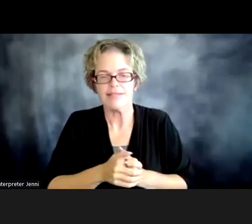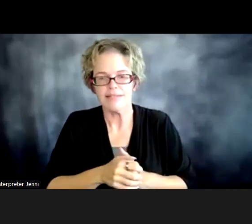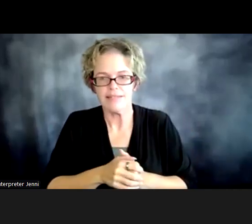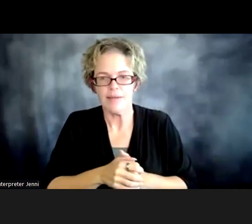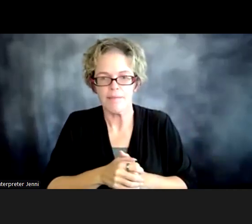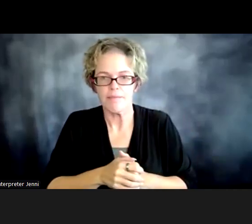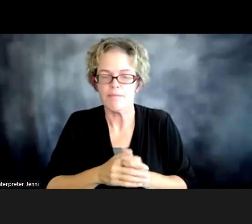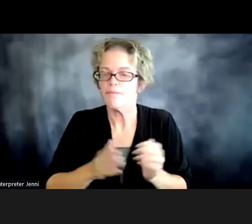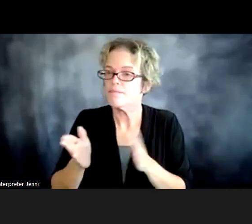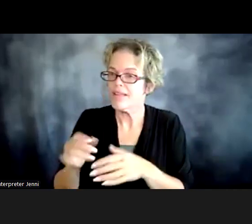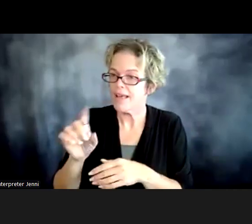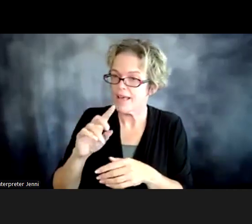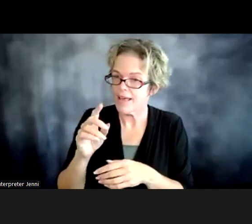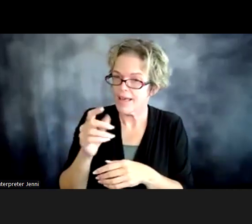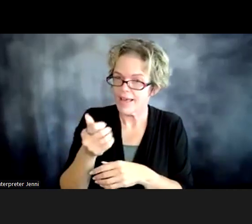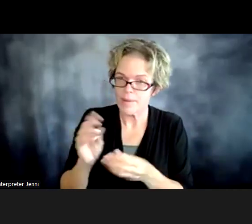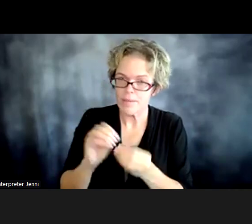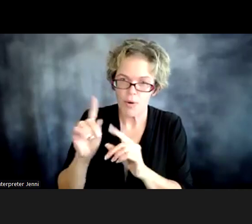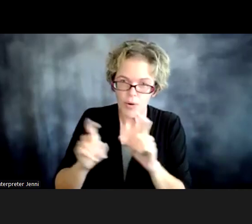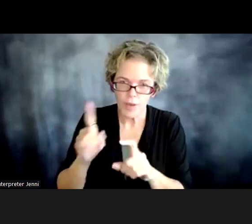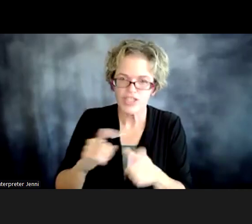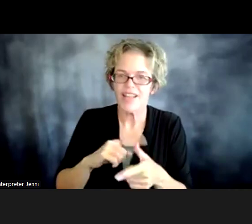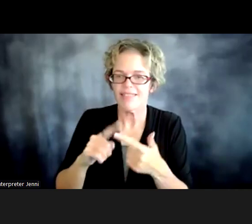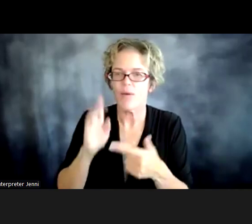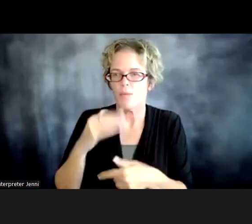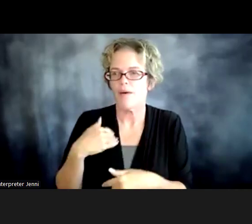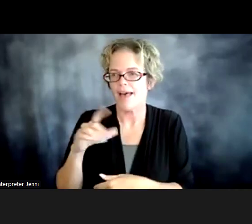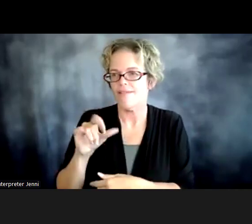All right, and then there's a couple more questions, and then we'll go ahead and start taking live questions.